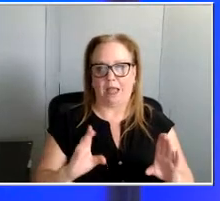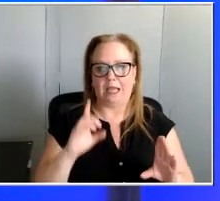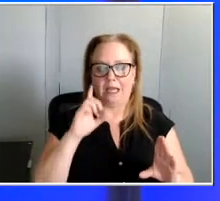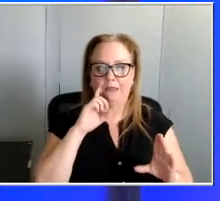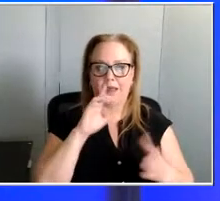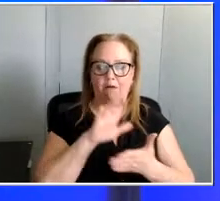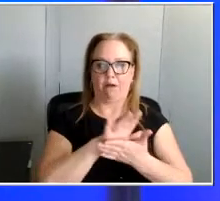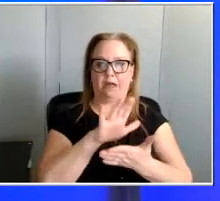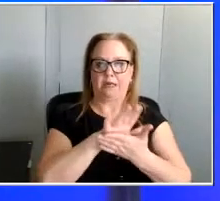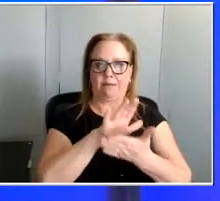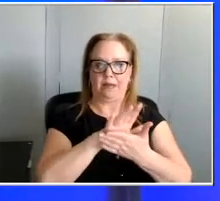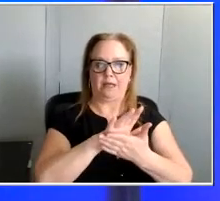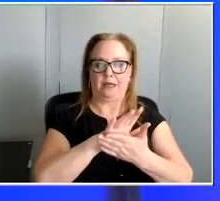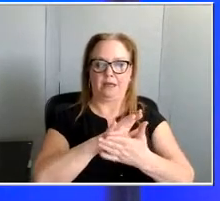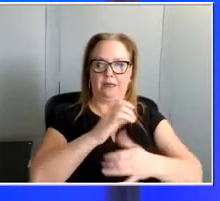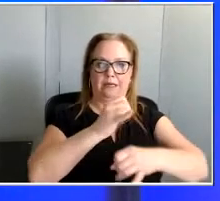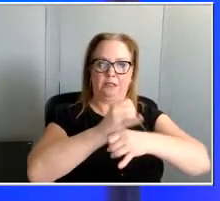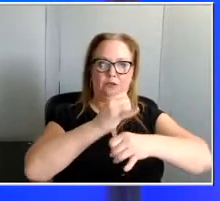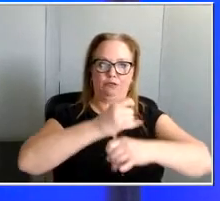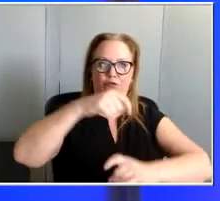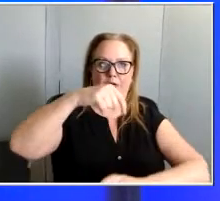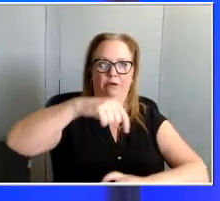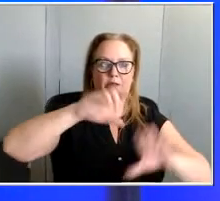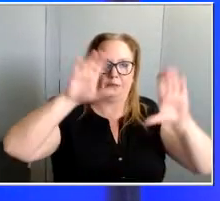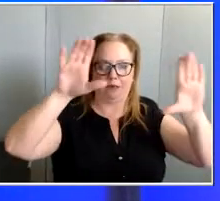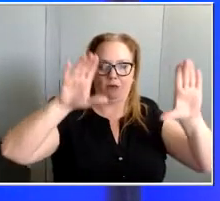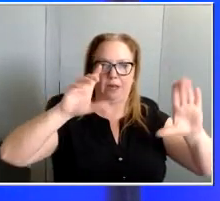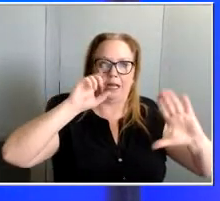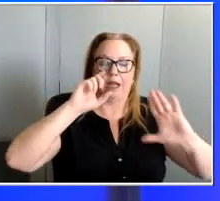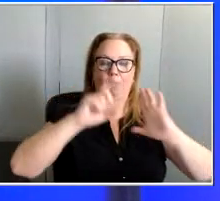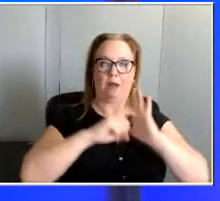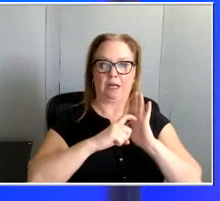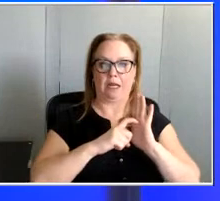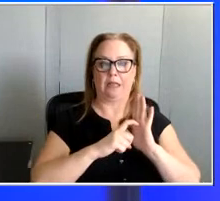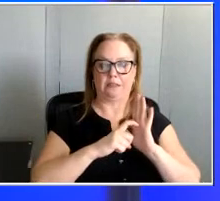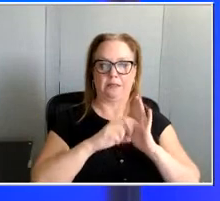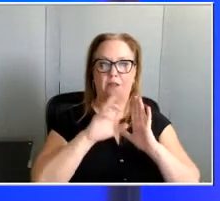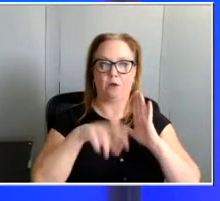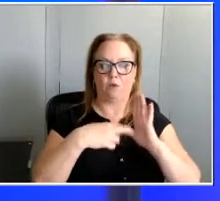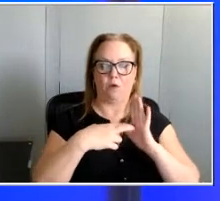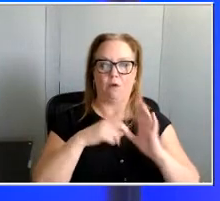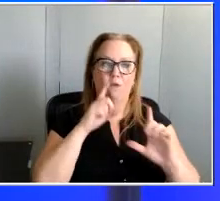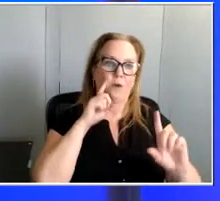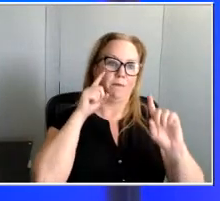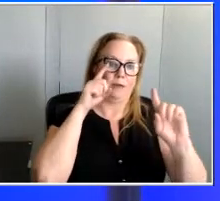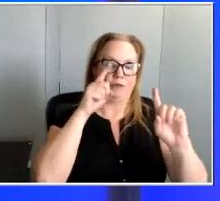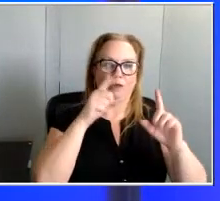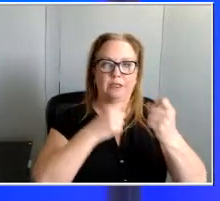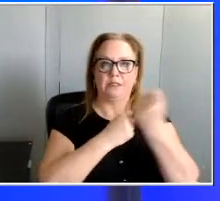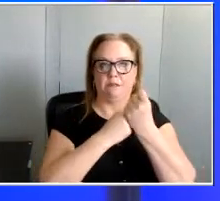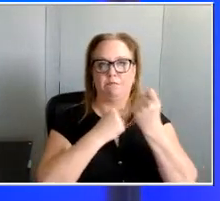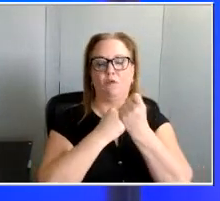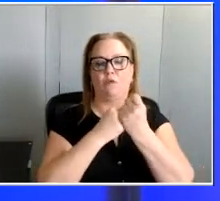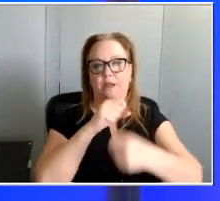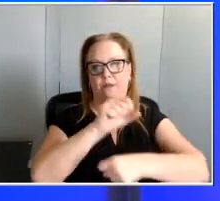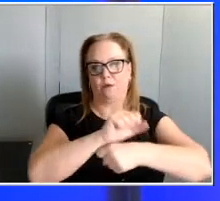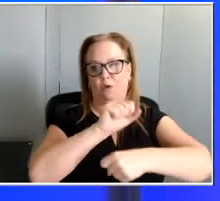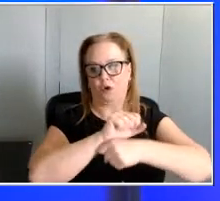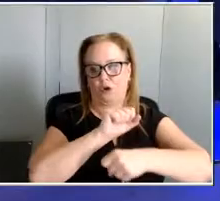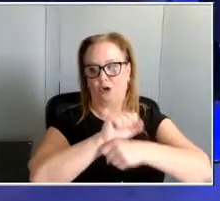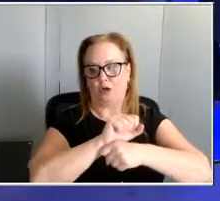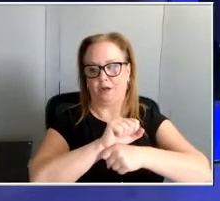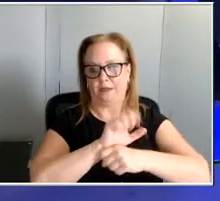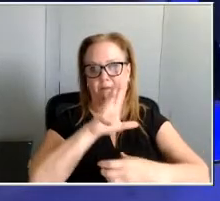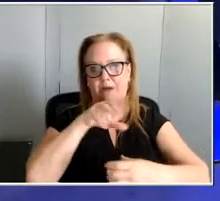academic institution here has been great at recognizing their role, their mission, and supporting a lot of the work that I've been able to be part